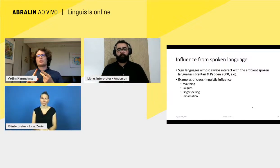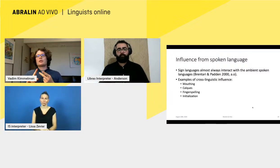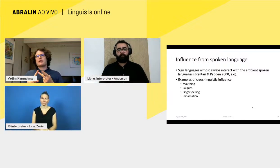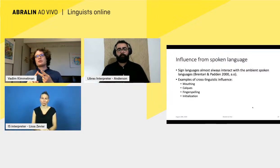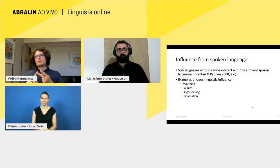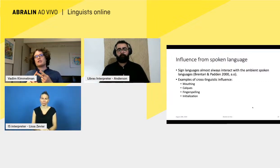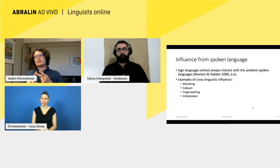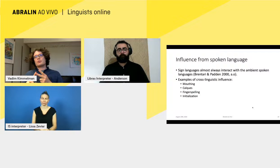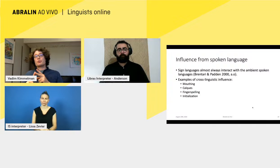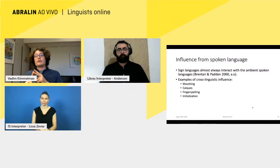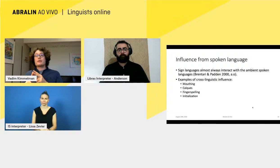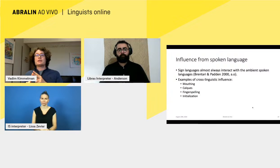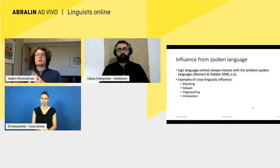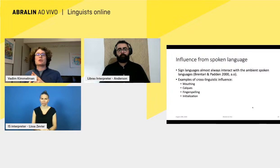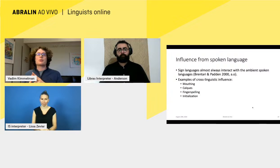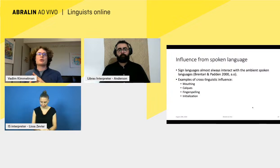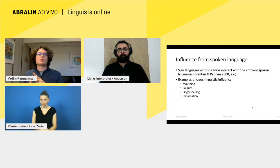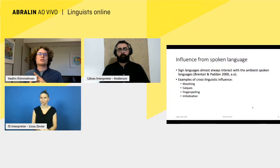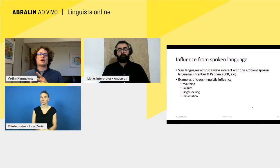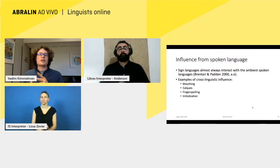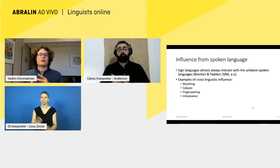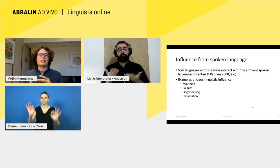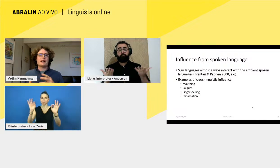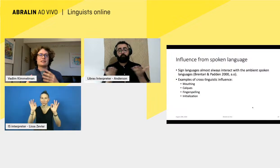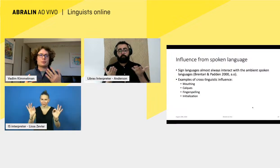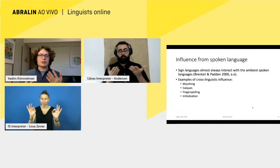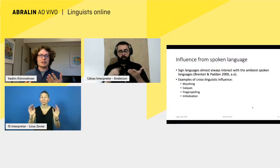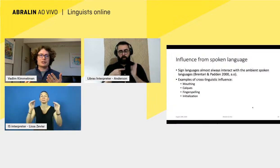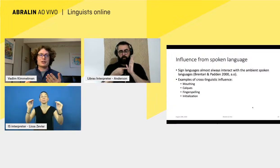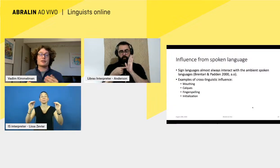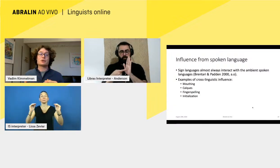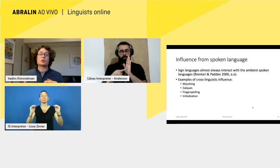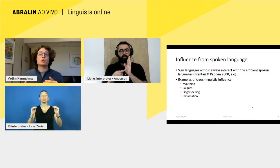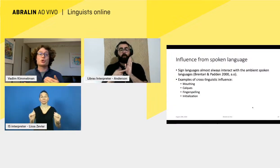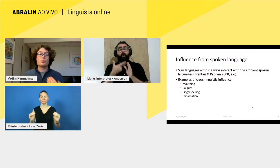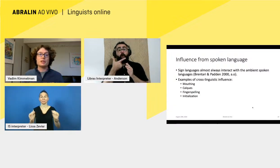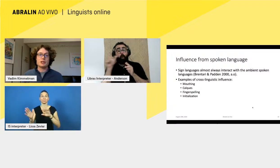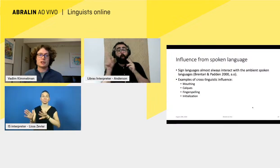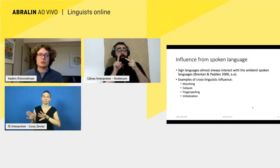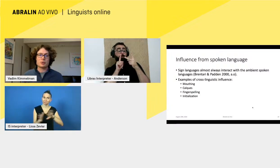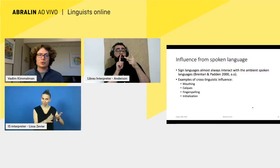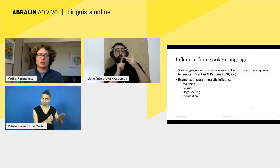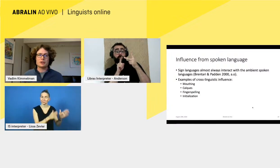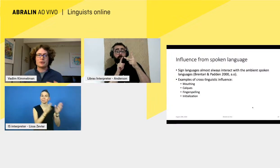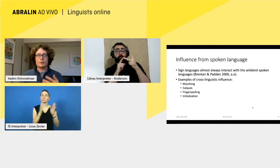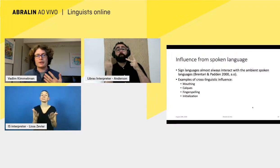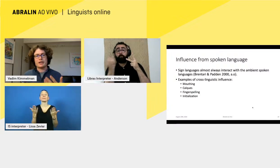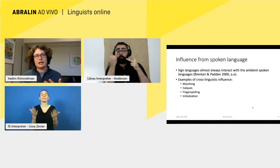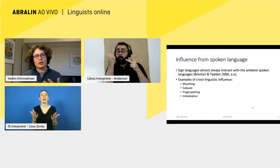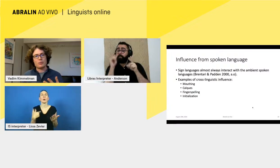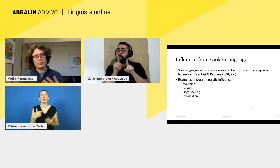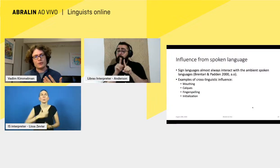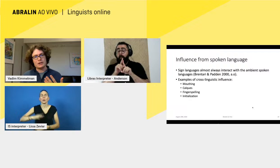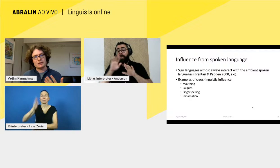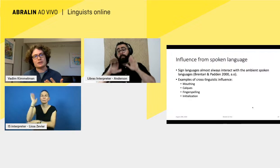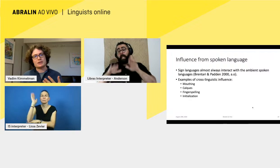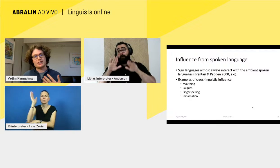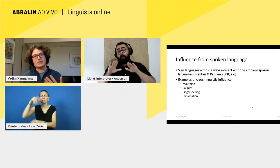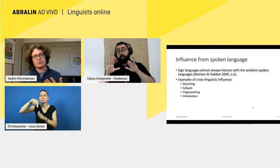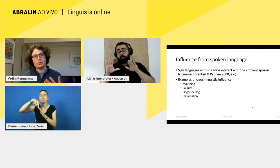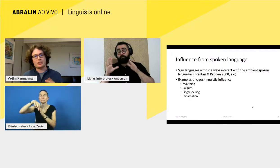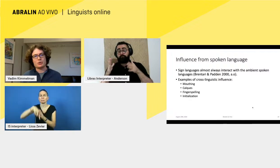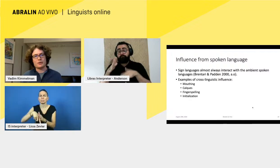Okay, so let me briefly talk about another aspect that could be explored with the help of